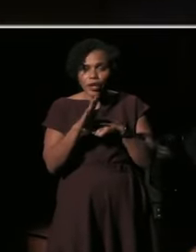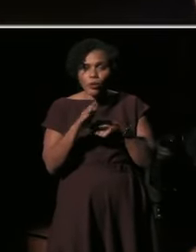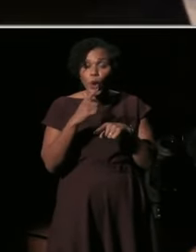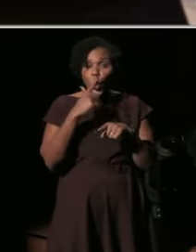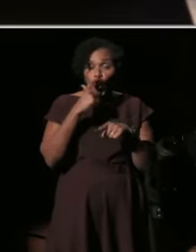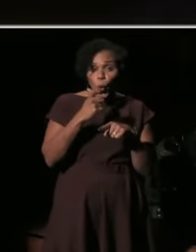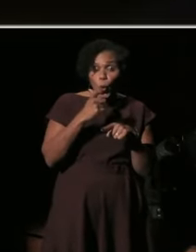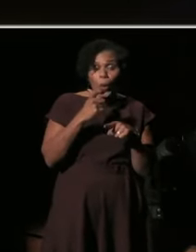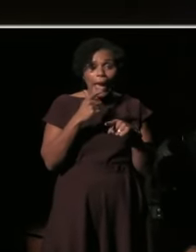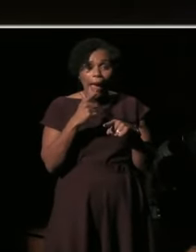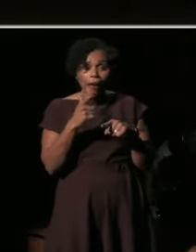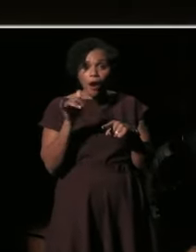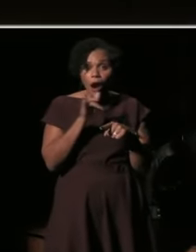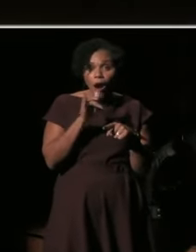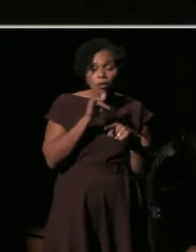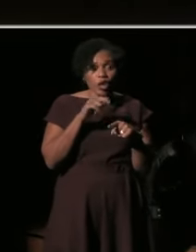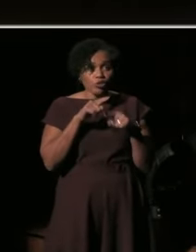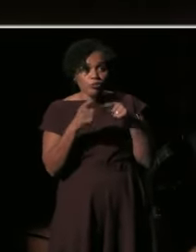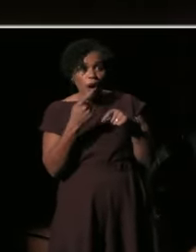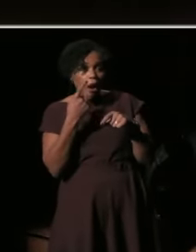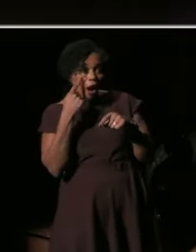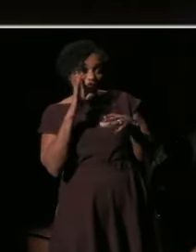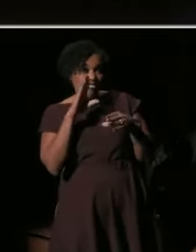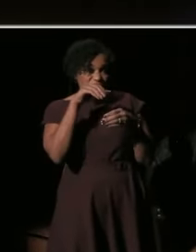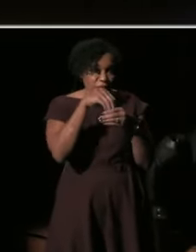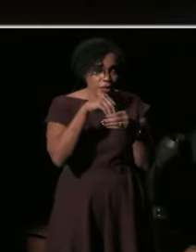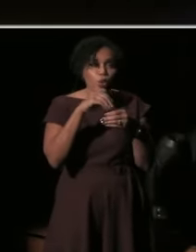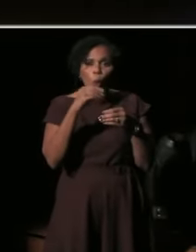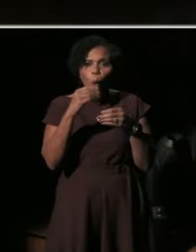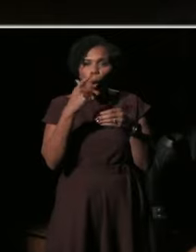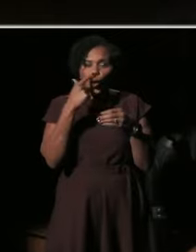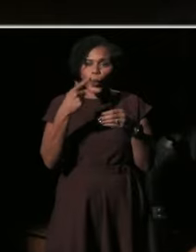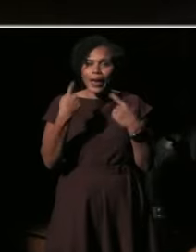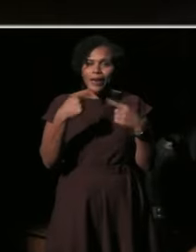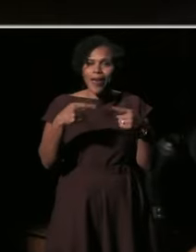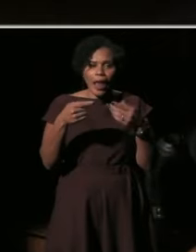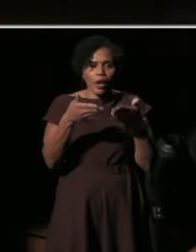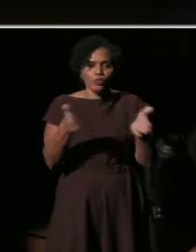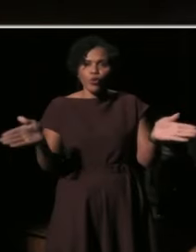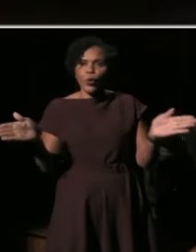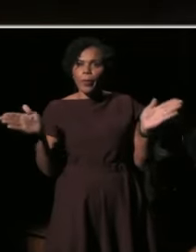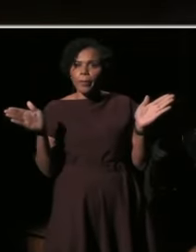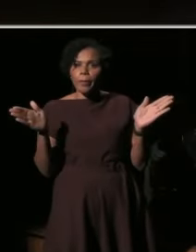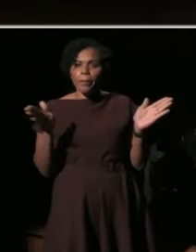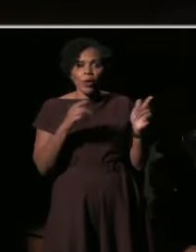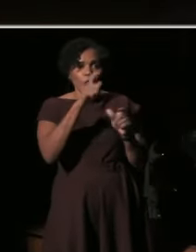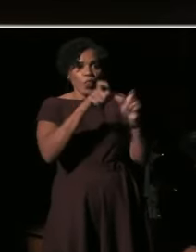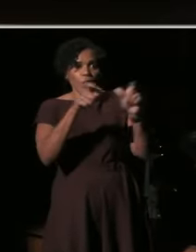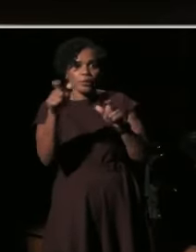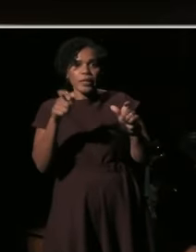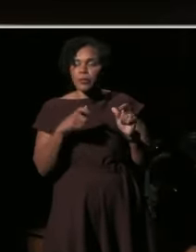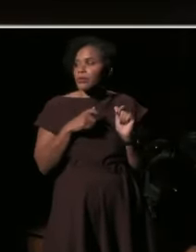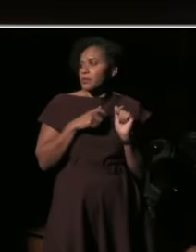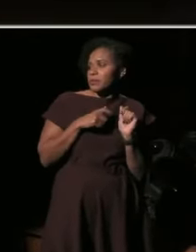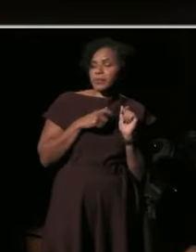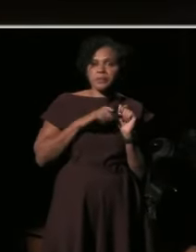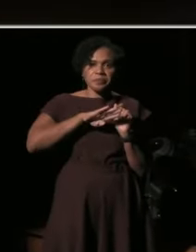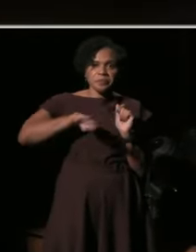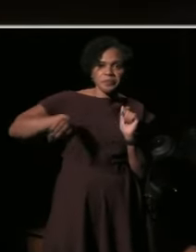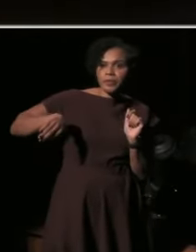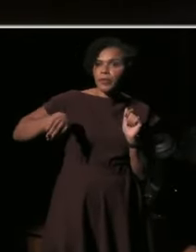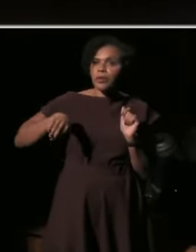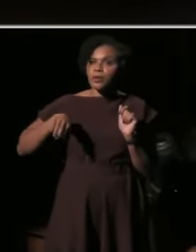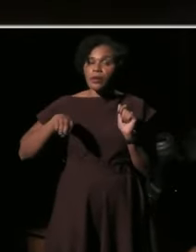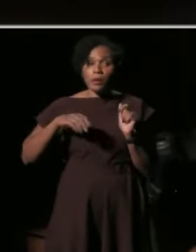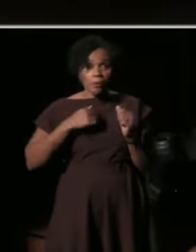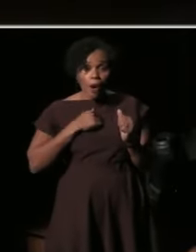room. And oftentimes, those that are around, they don't necessarily make room for you and your gift. But my